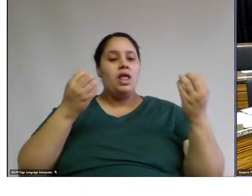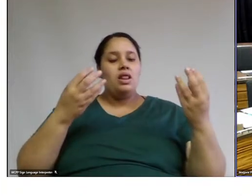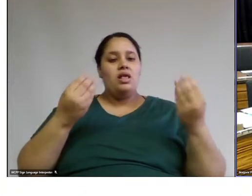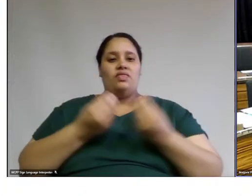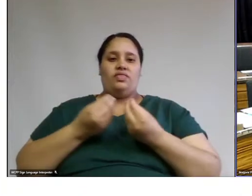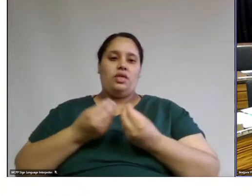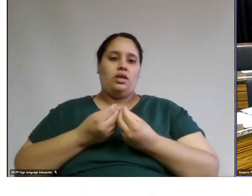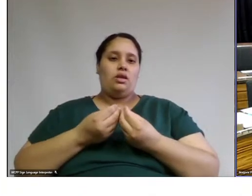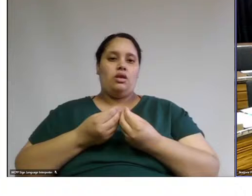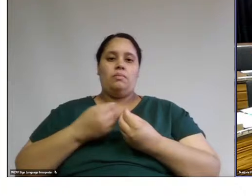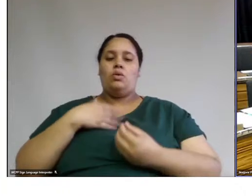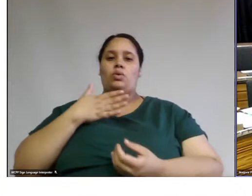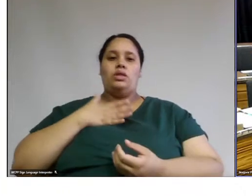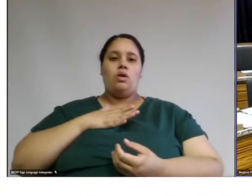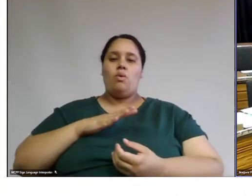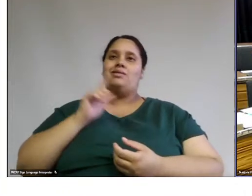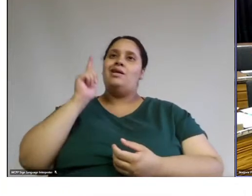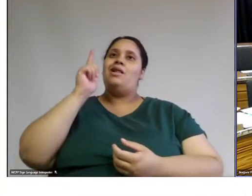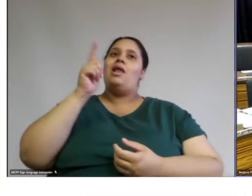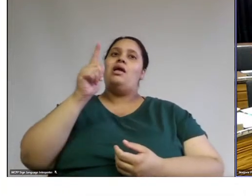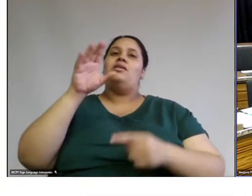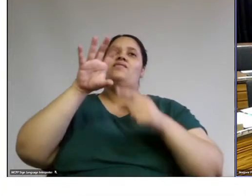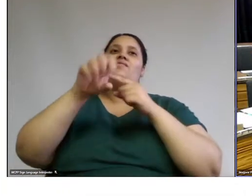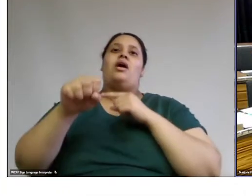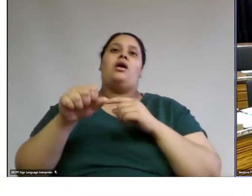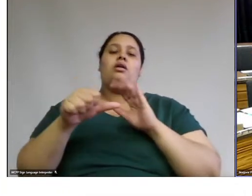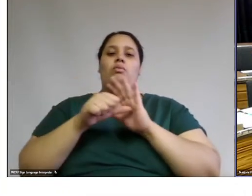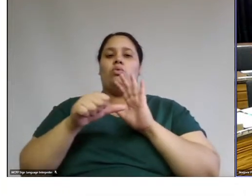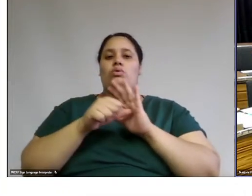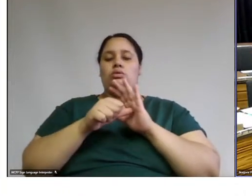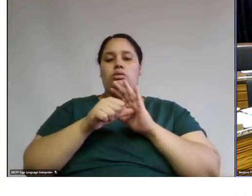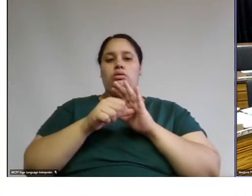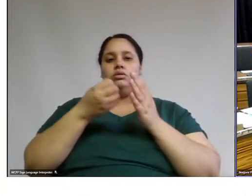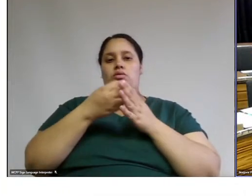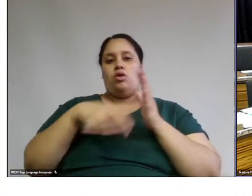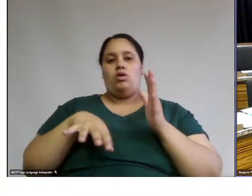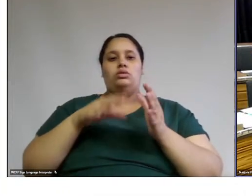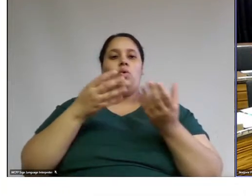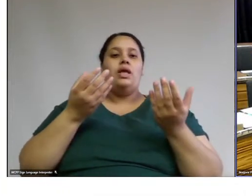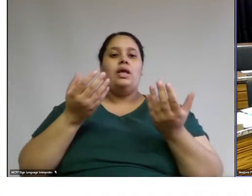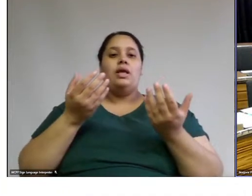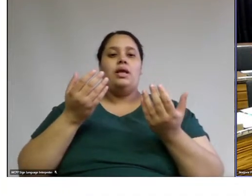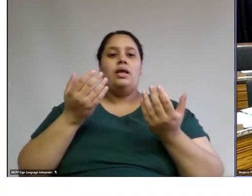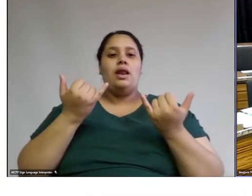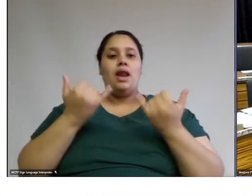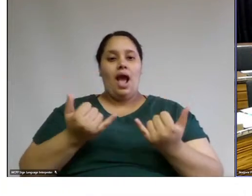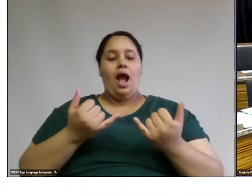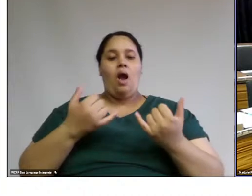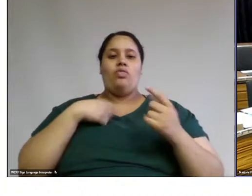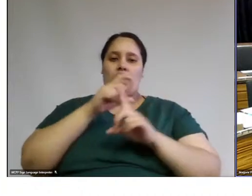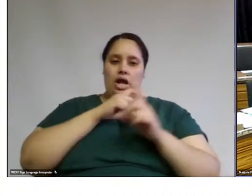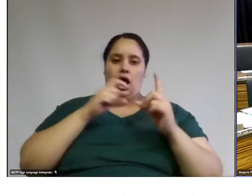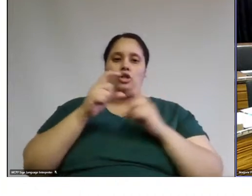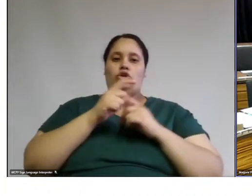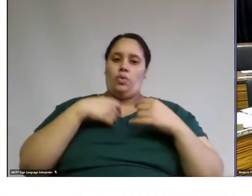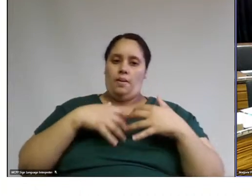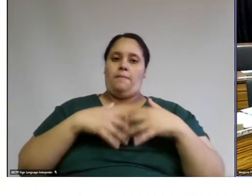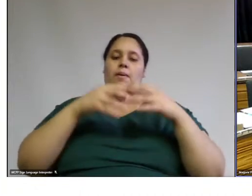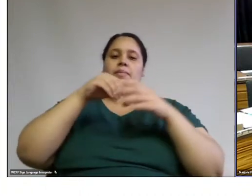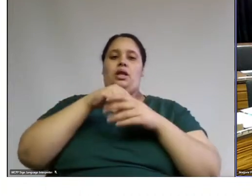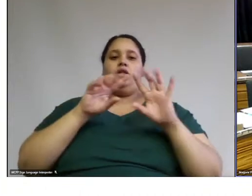not find out about it on audit. I think that's where we are at this point. That's the kind of culture we're driving now inside the